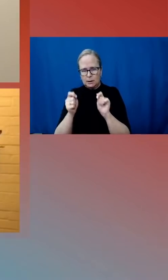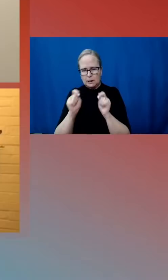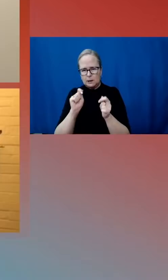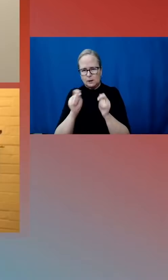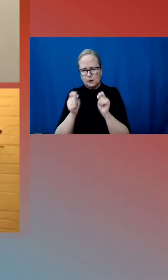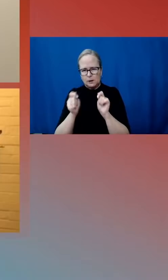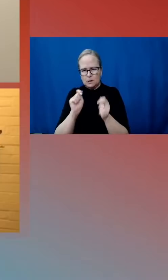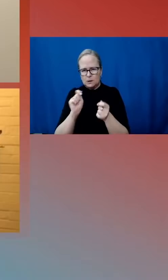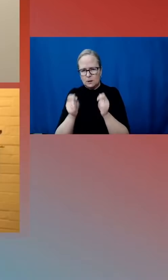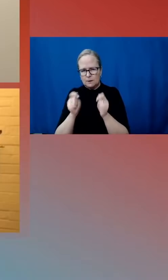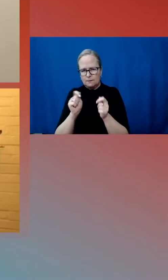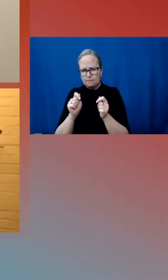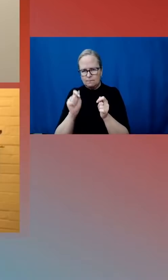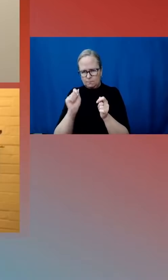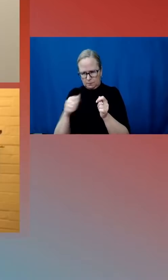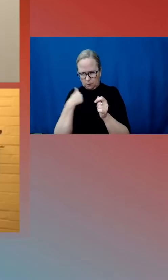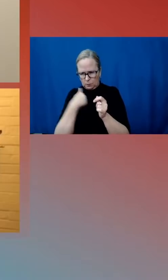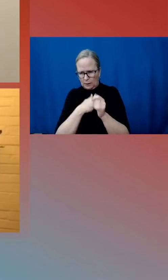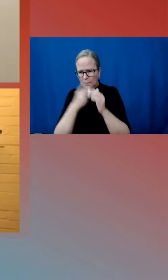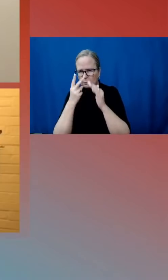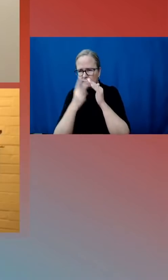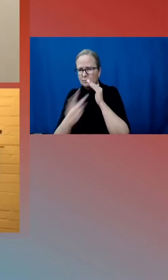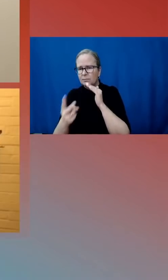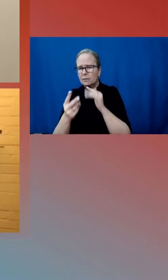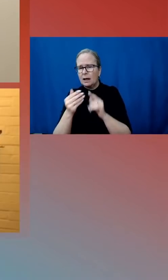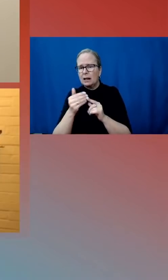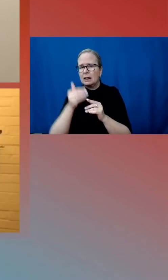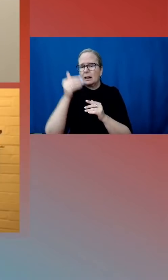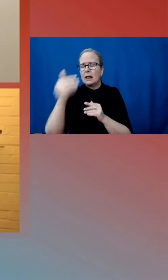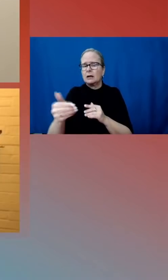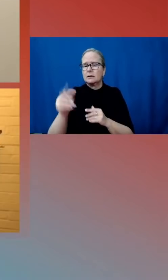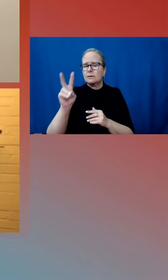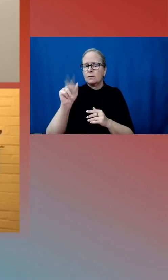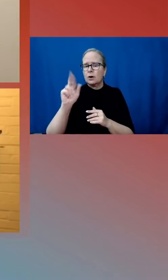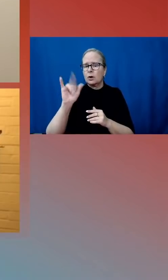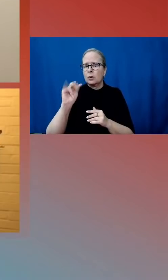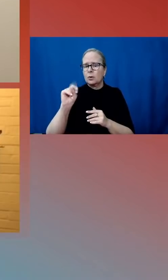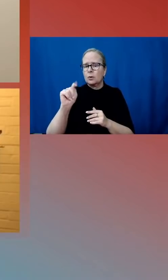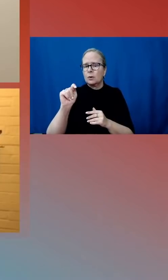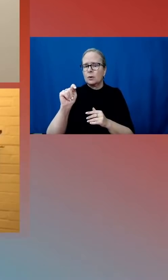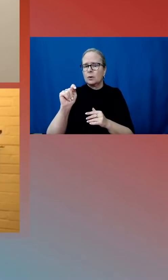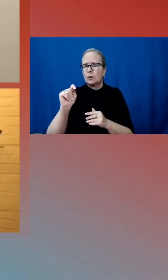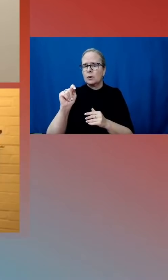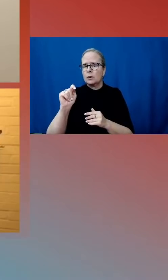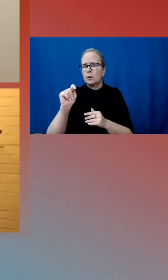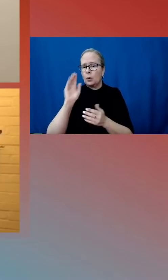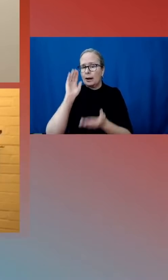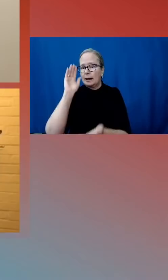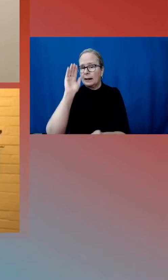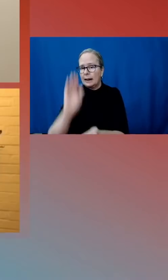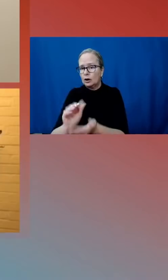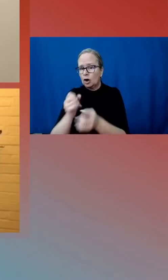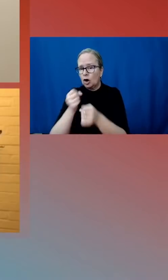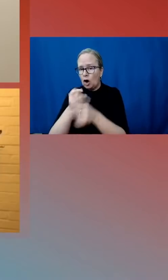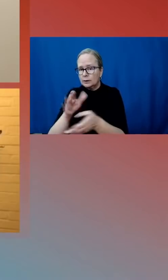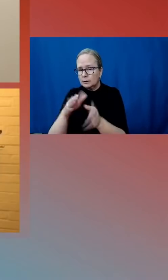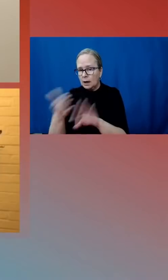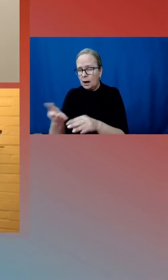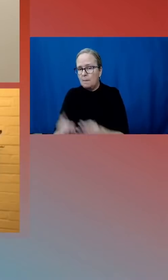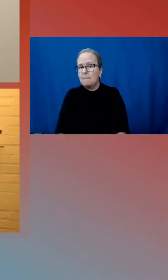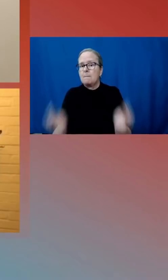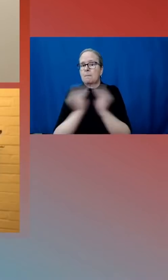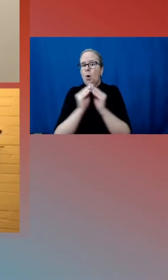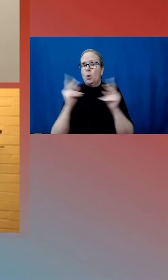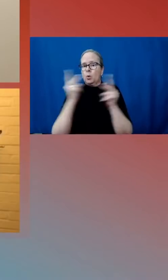or not we are, is there a way to predict whether or not the next variants will be less deadly, more contagious, less